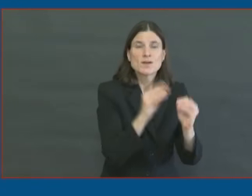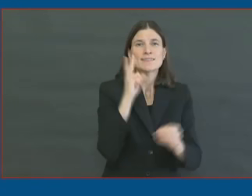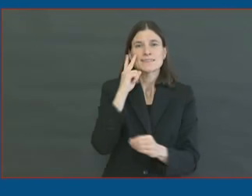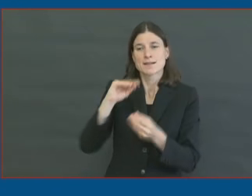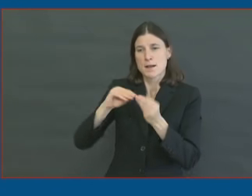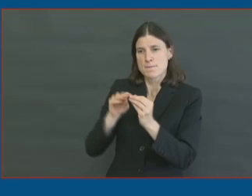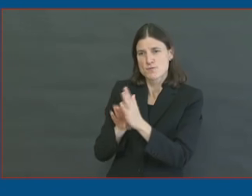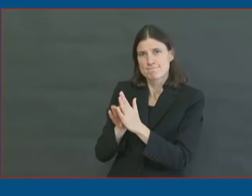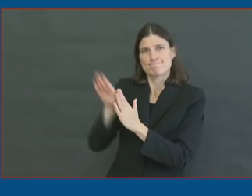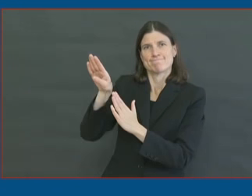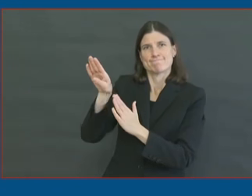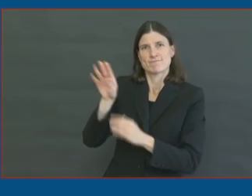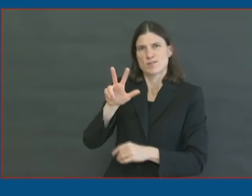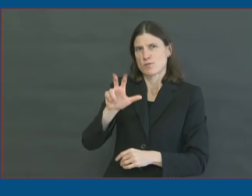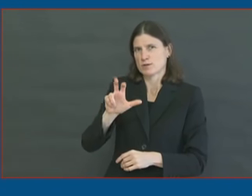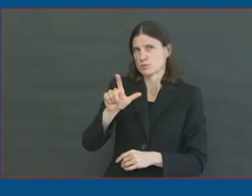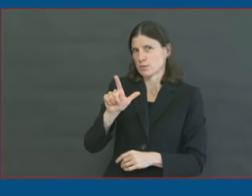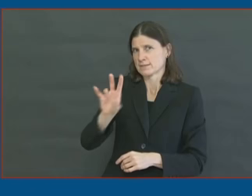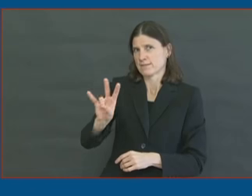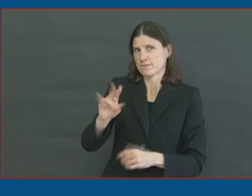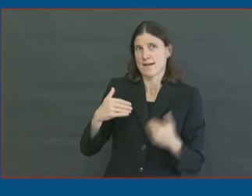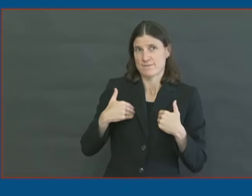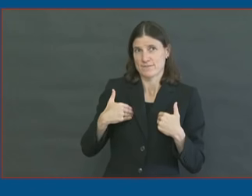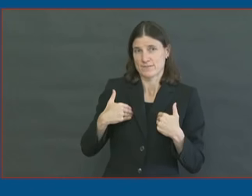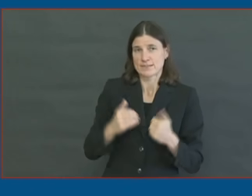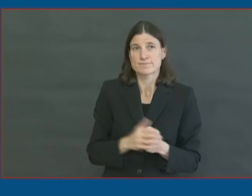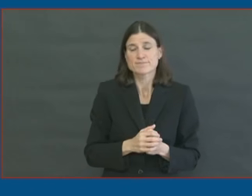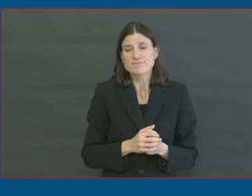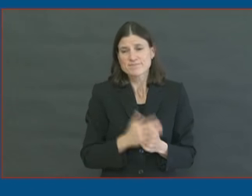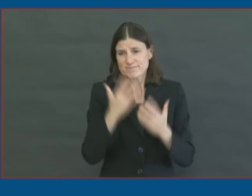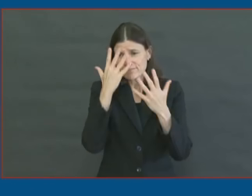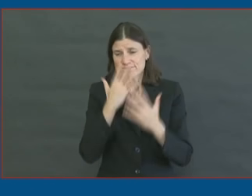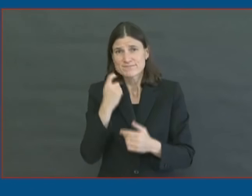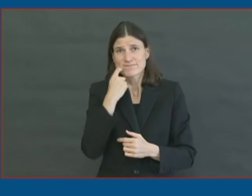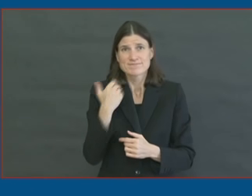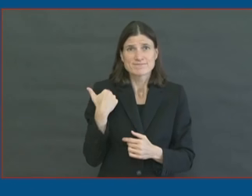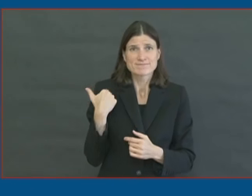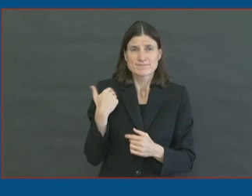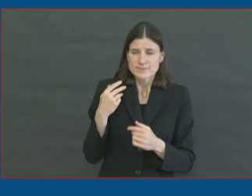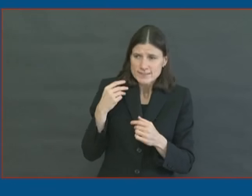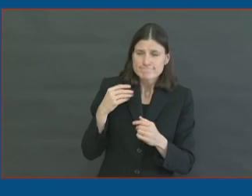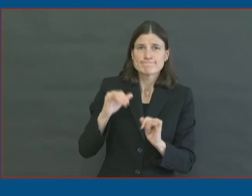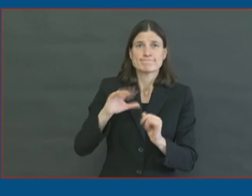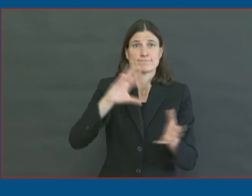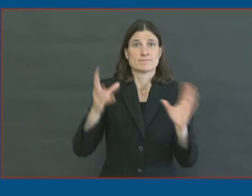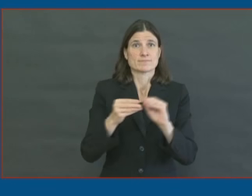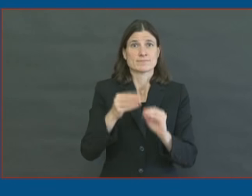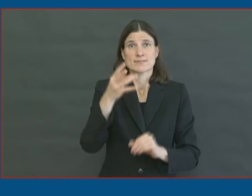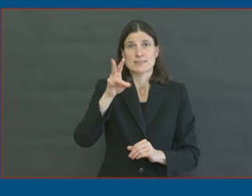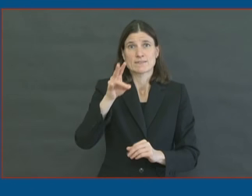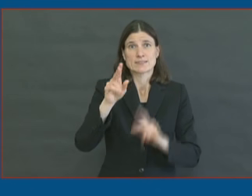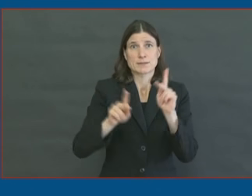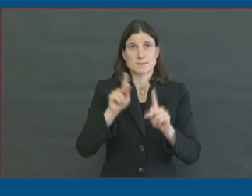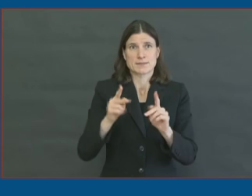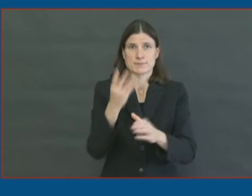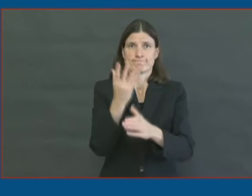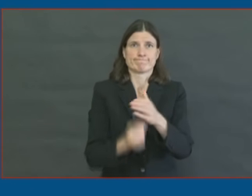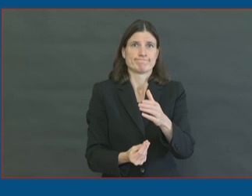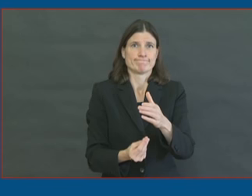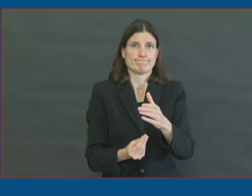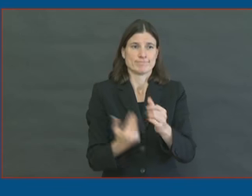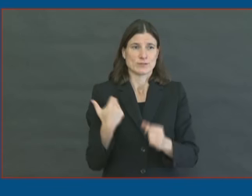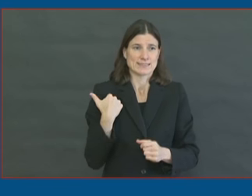new cases. And then sadly, we have 17 new COVID-19